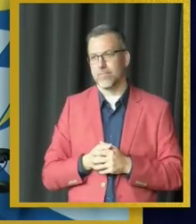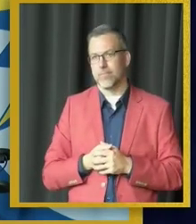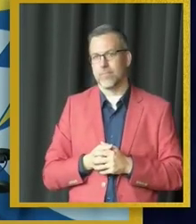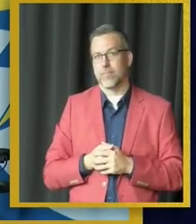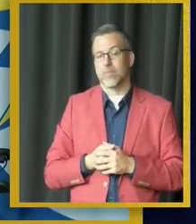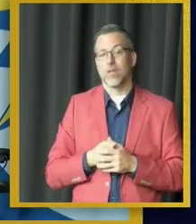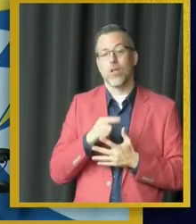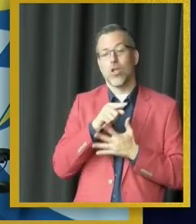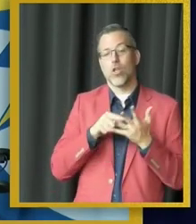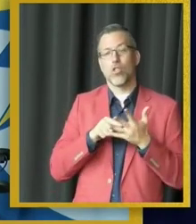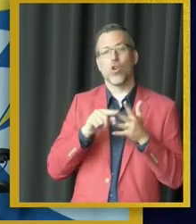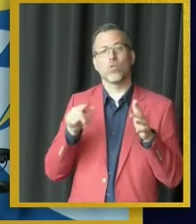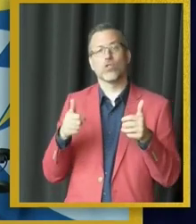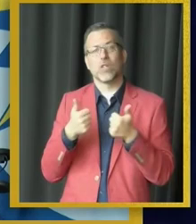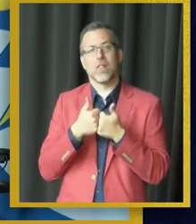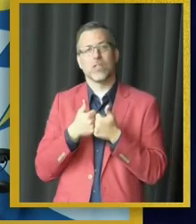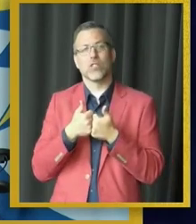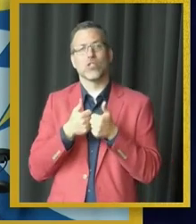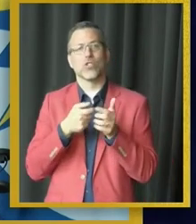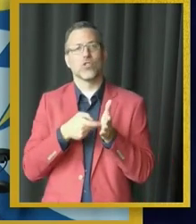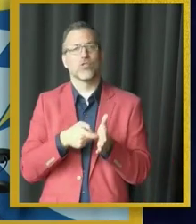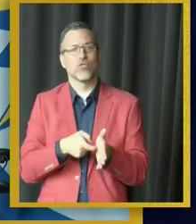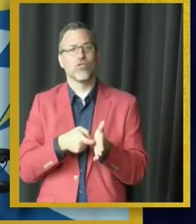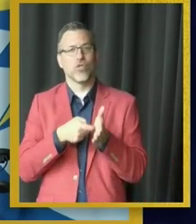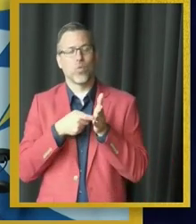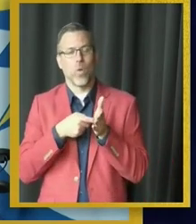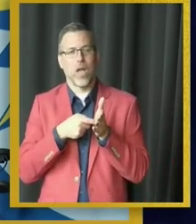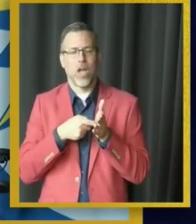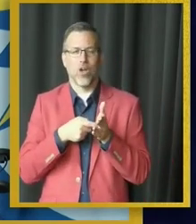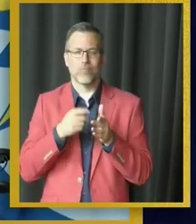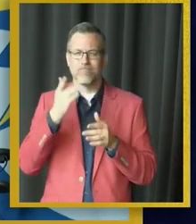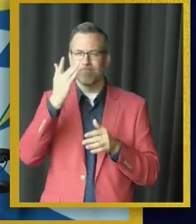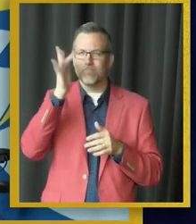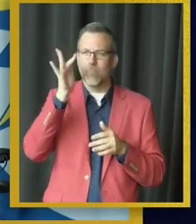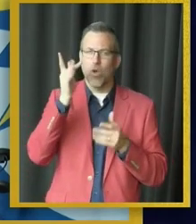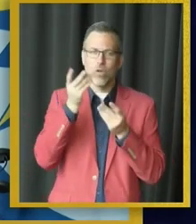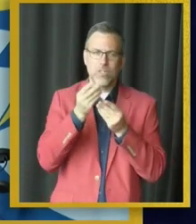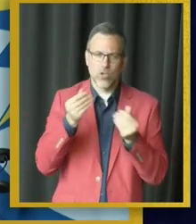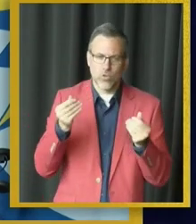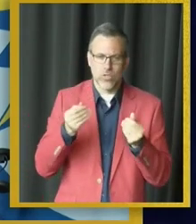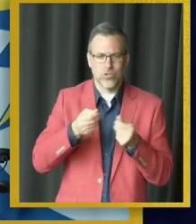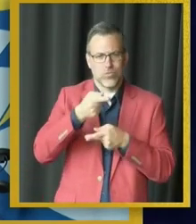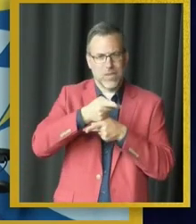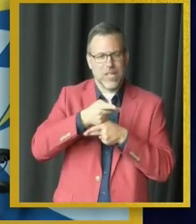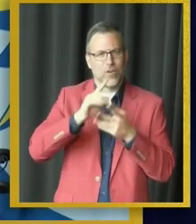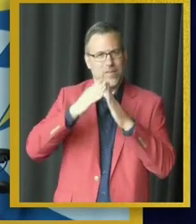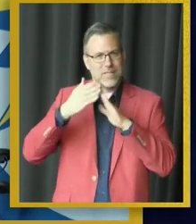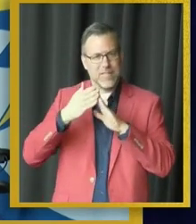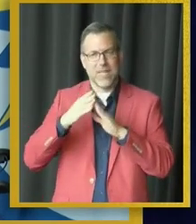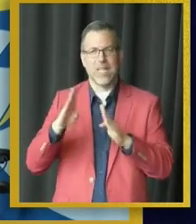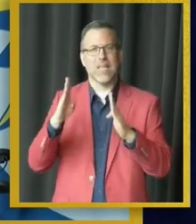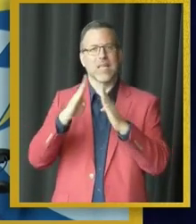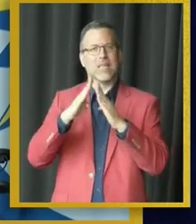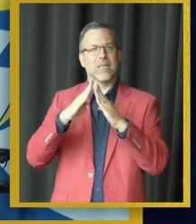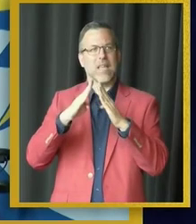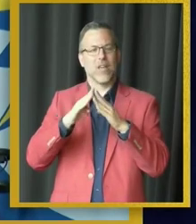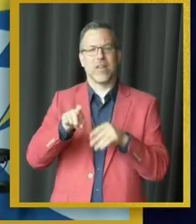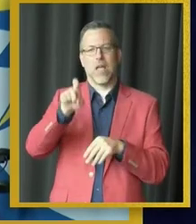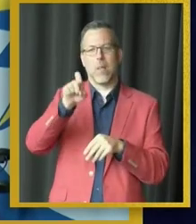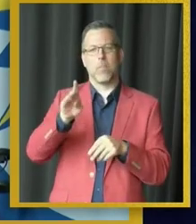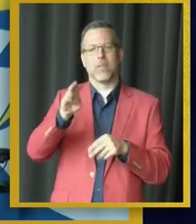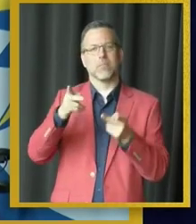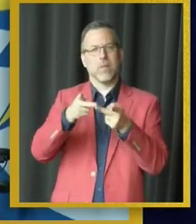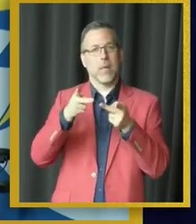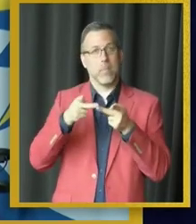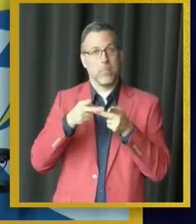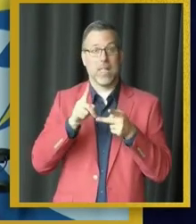And these challenges require innovative solutions and effective city management. Our downtown must be a place to